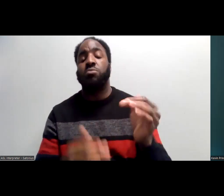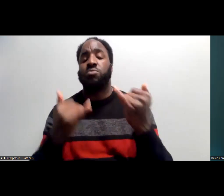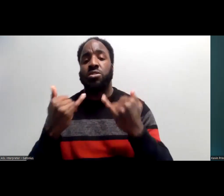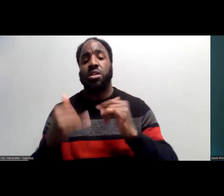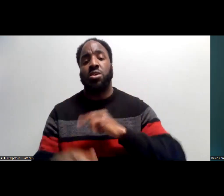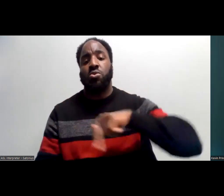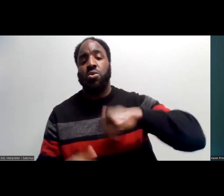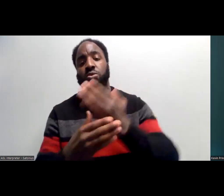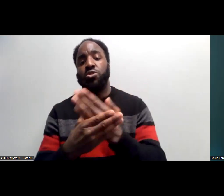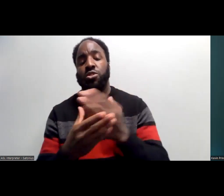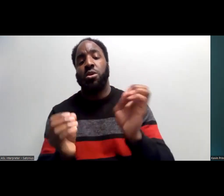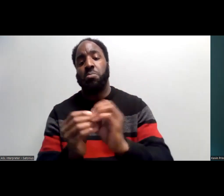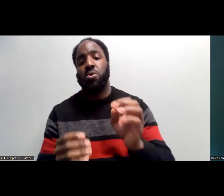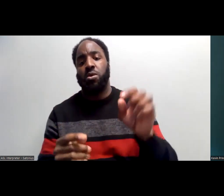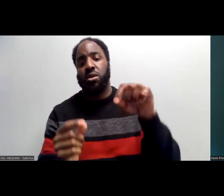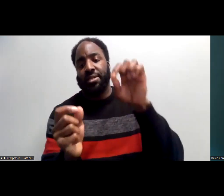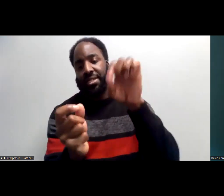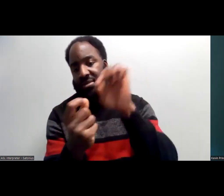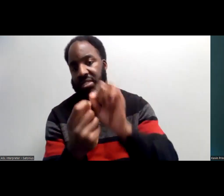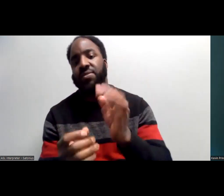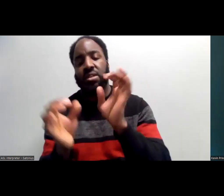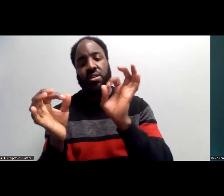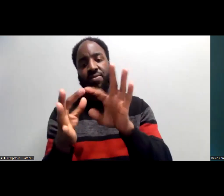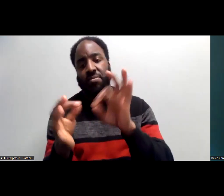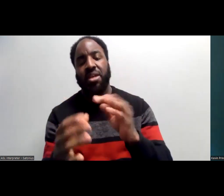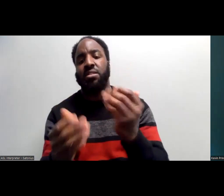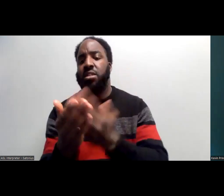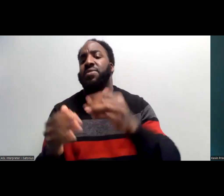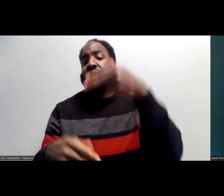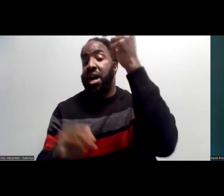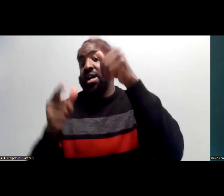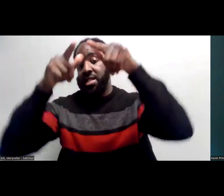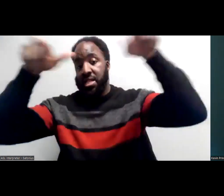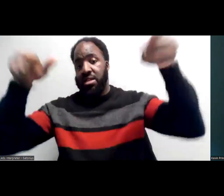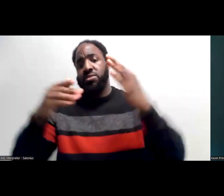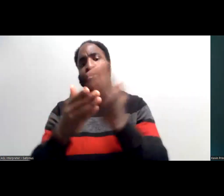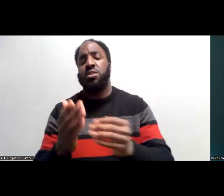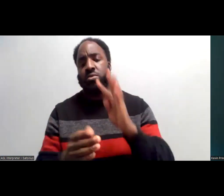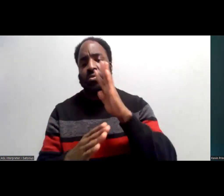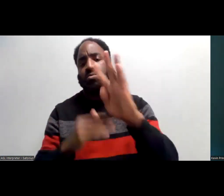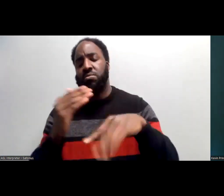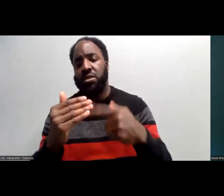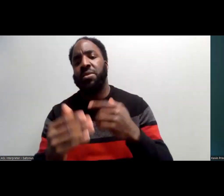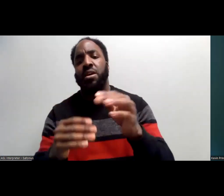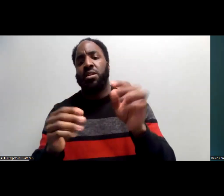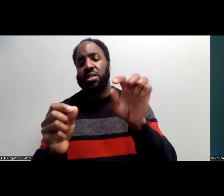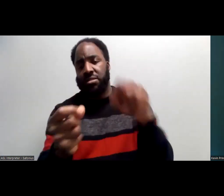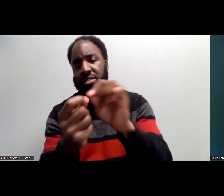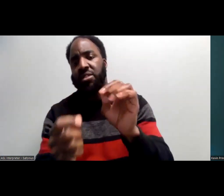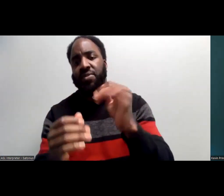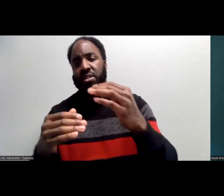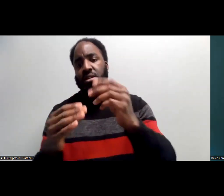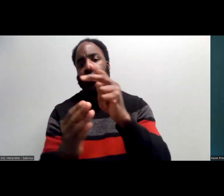share, some more specific feedback. Some of it's going to be high level, some of it's going to be on specific initiatives. We're structuring our feedback in